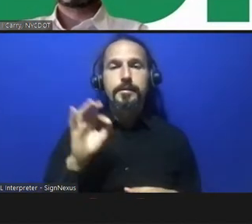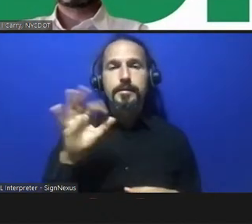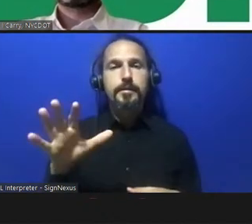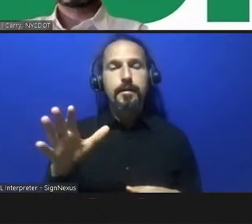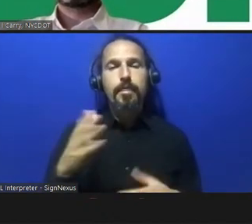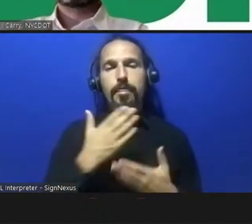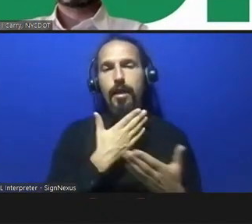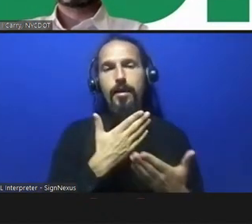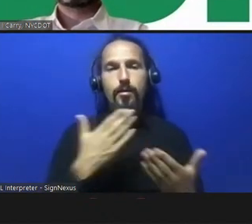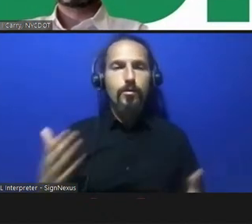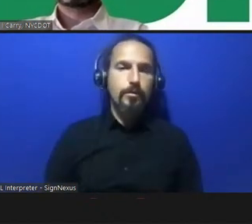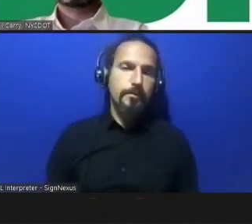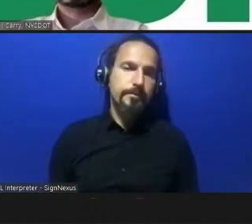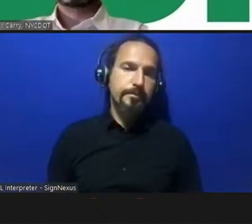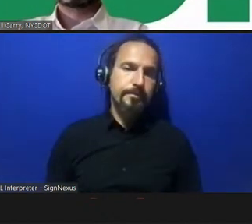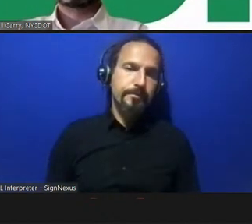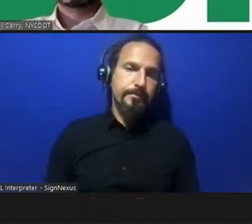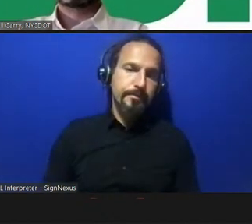say thank you